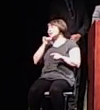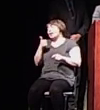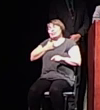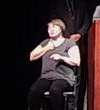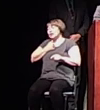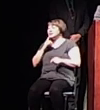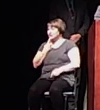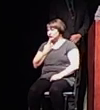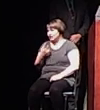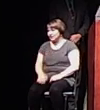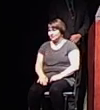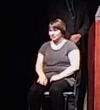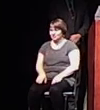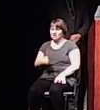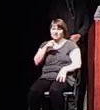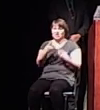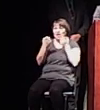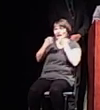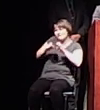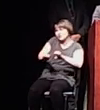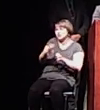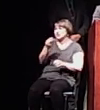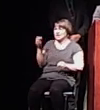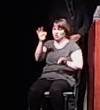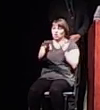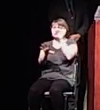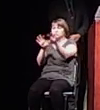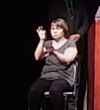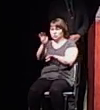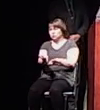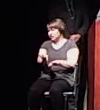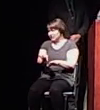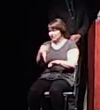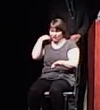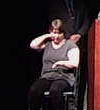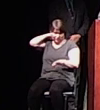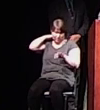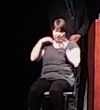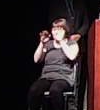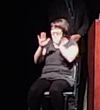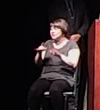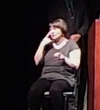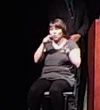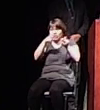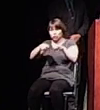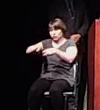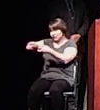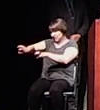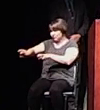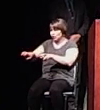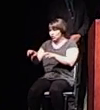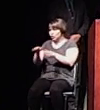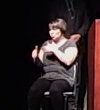seriously. Their efforts and contributions are instrumental to the transfer articulation process for students at